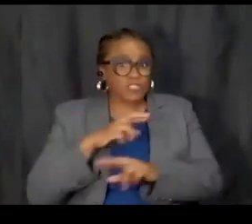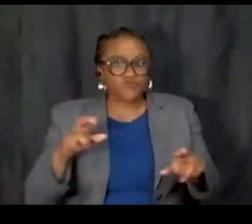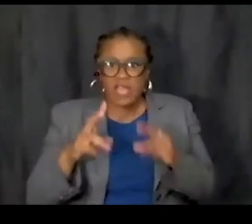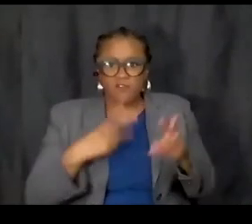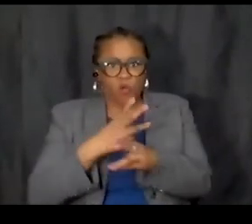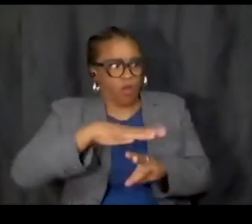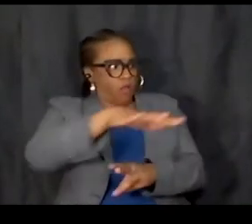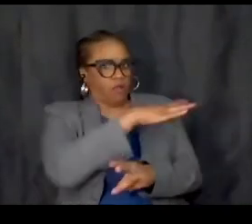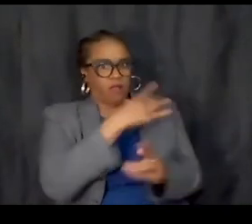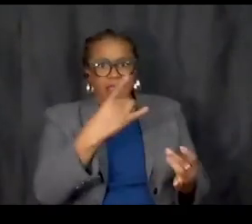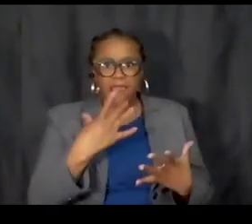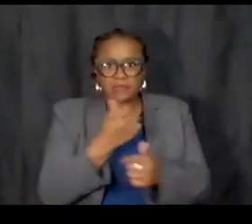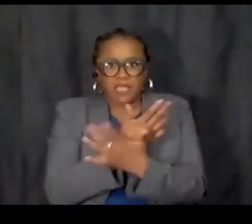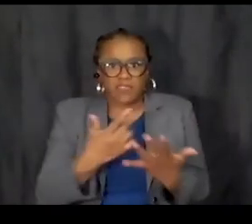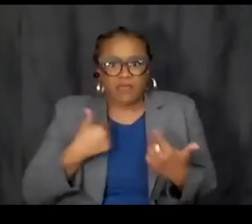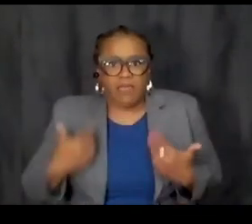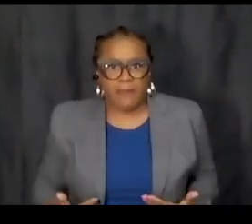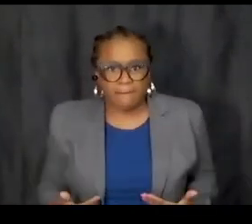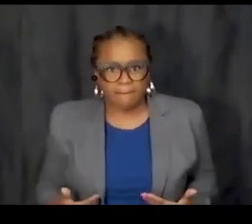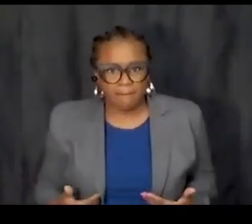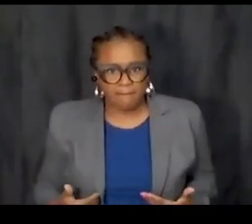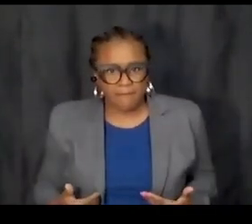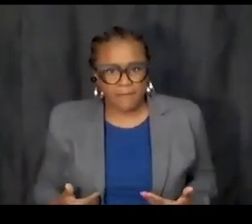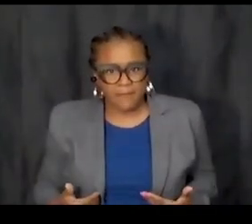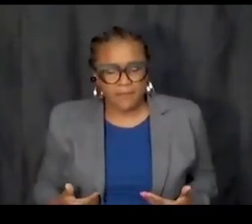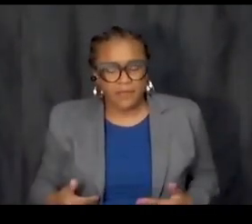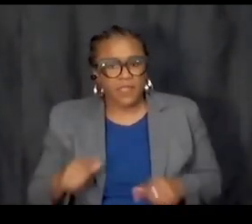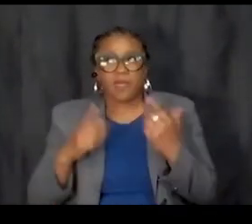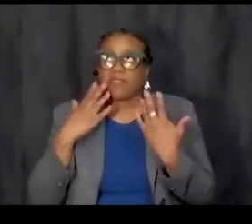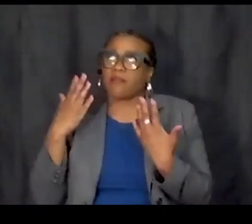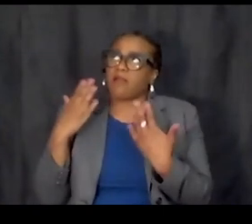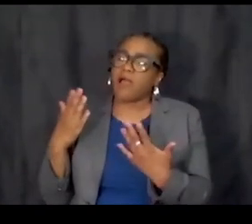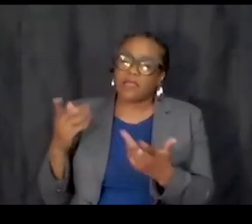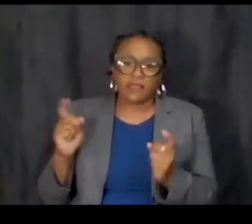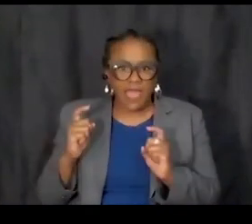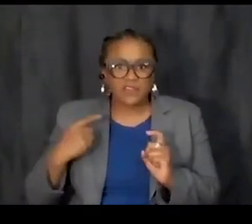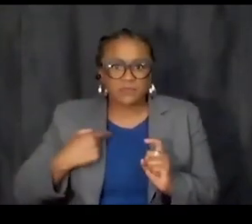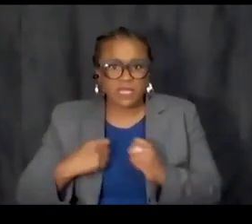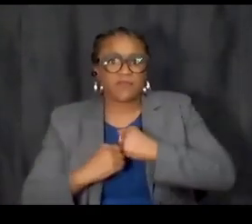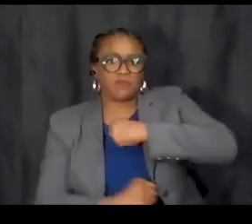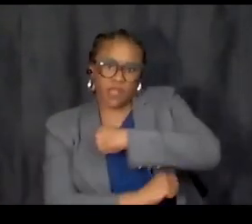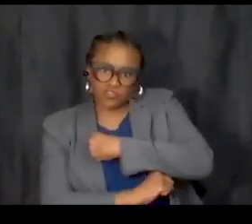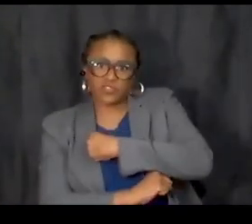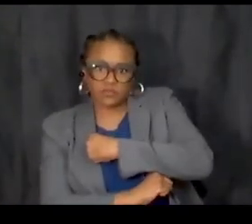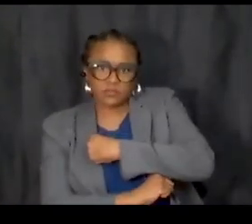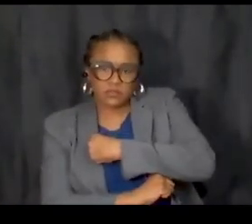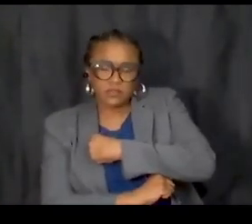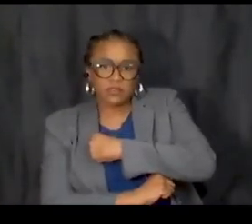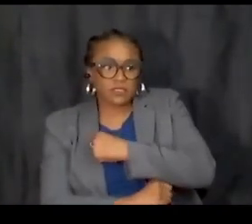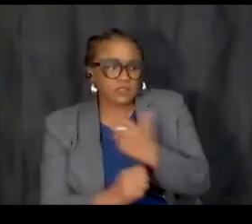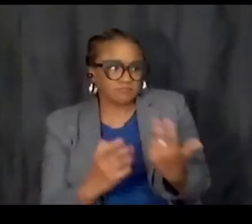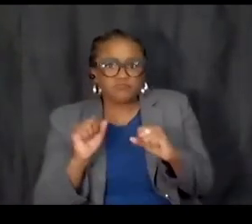that hates everything that I am, you know? But thank God they gave me the foundation on which to build